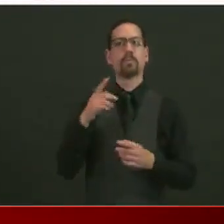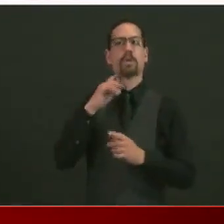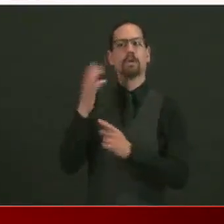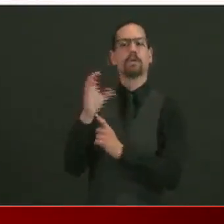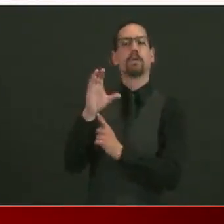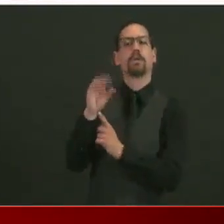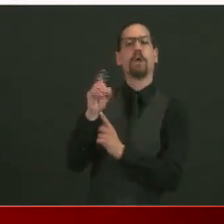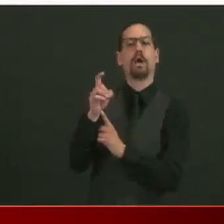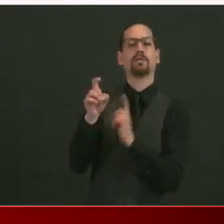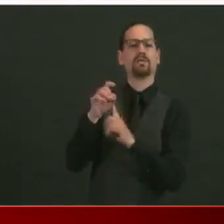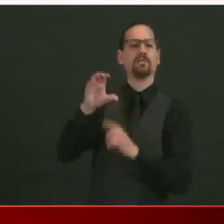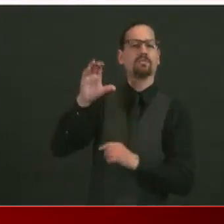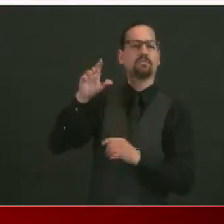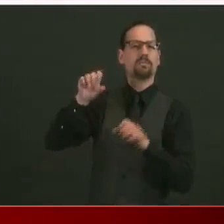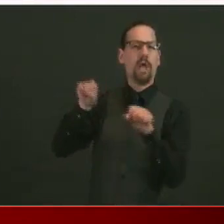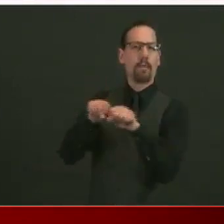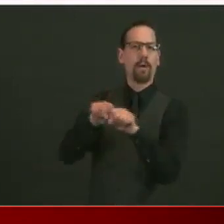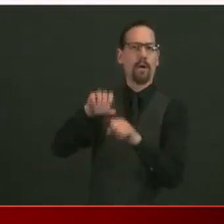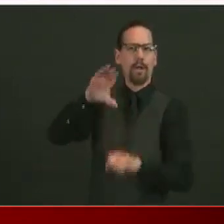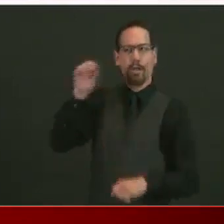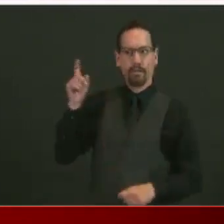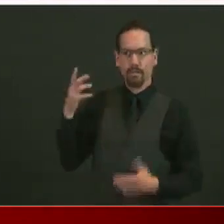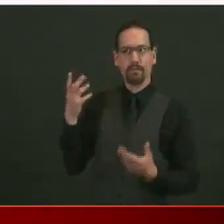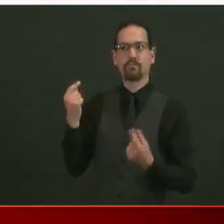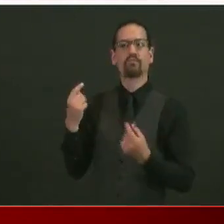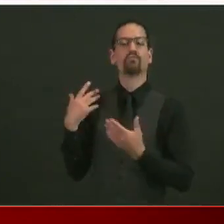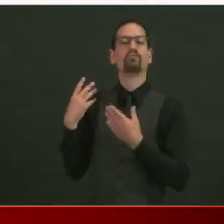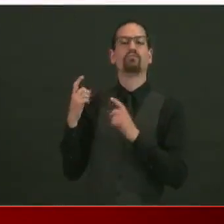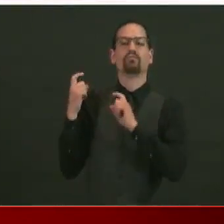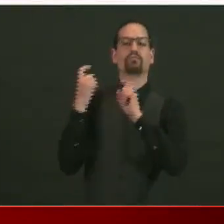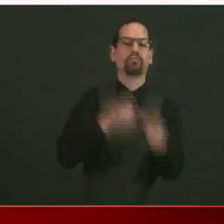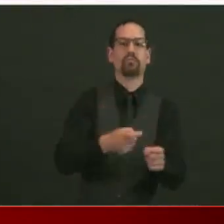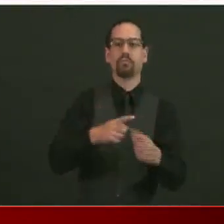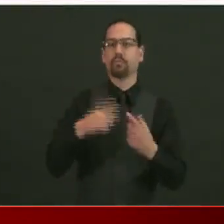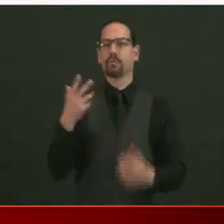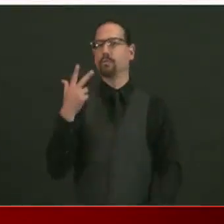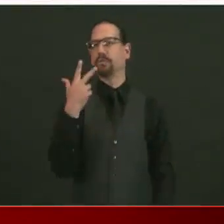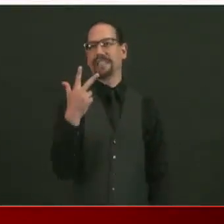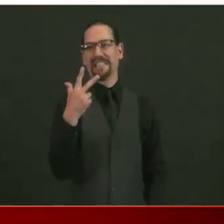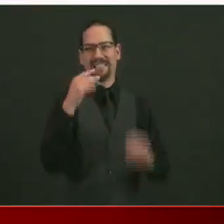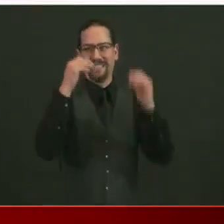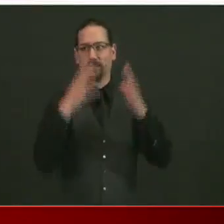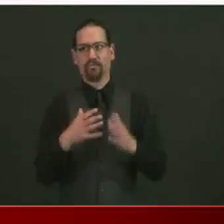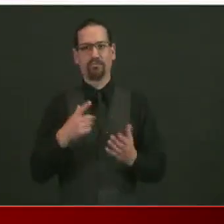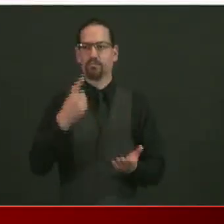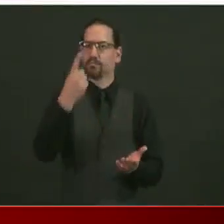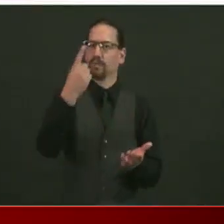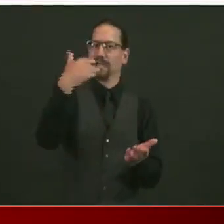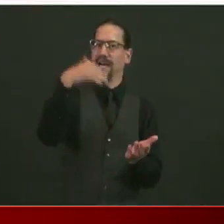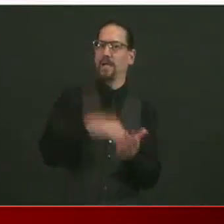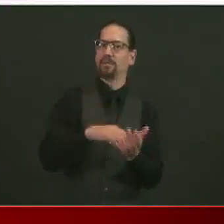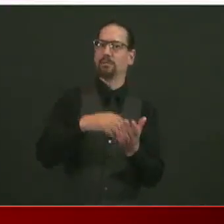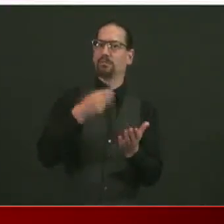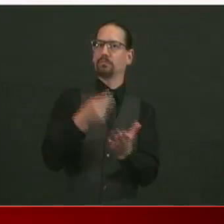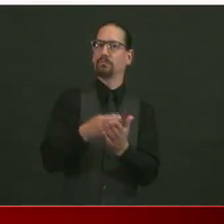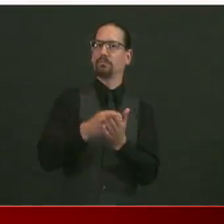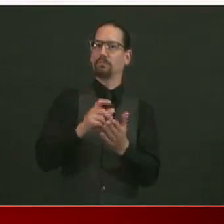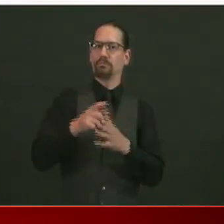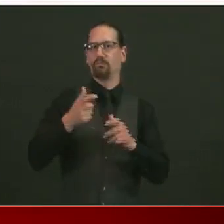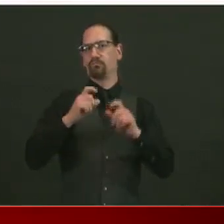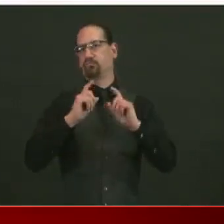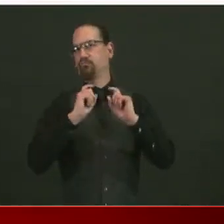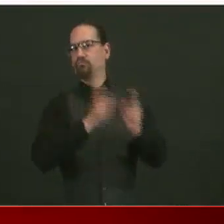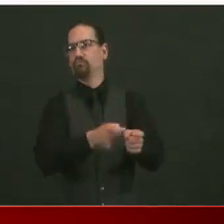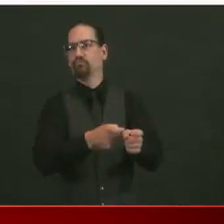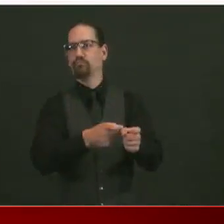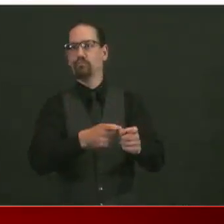has offered to give three teachers $1,000 each, and I will announce who those teachers are. Get ready so you can hear your name